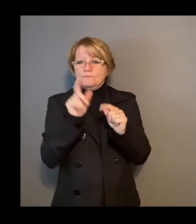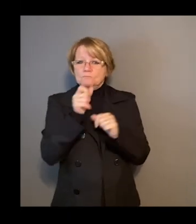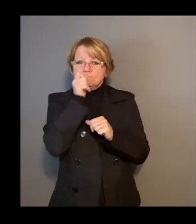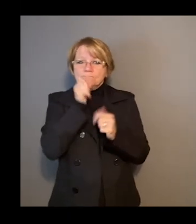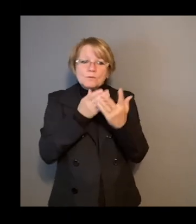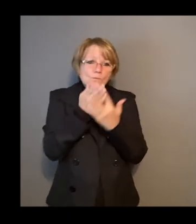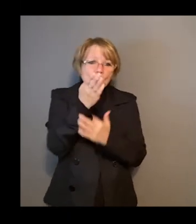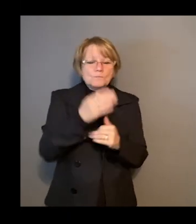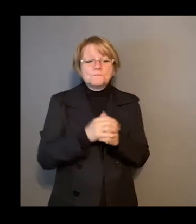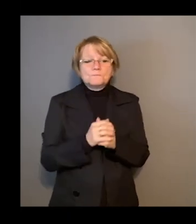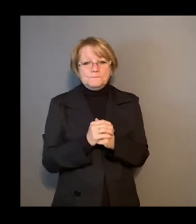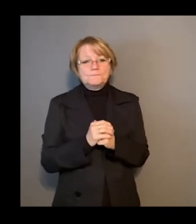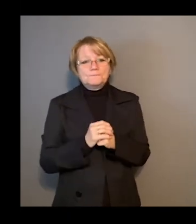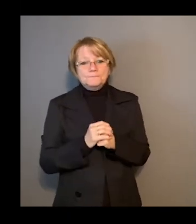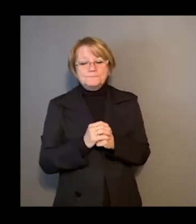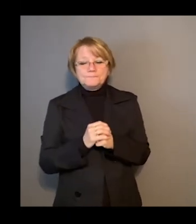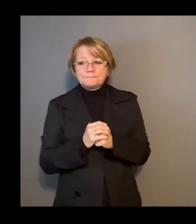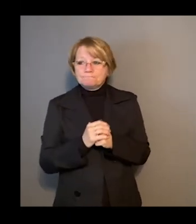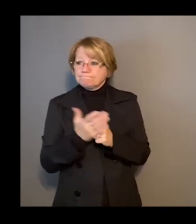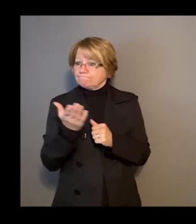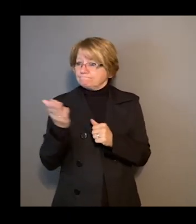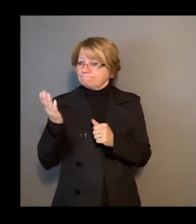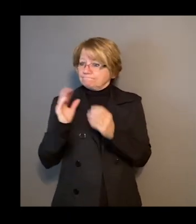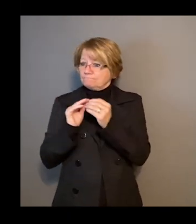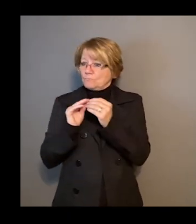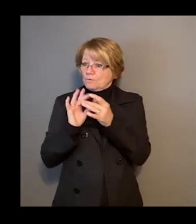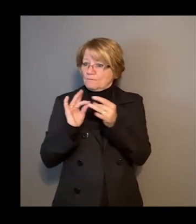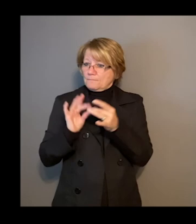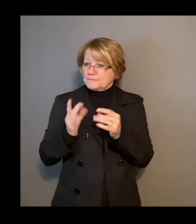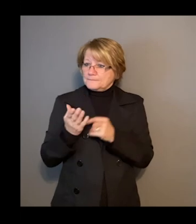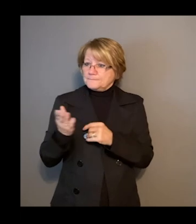Anybody else before we move on to the next question?